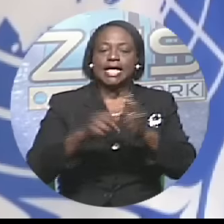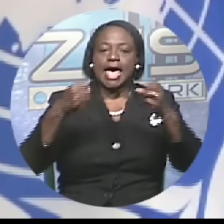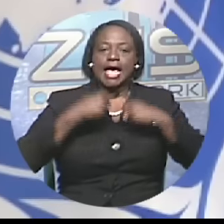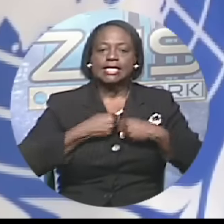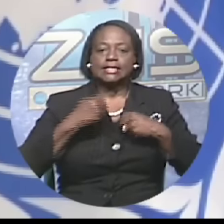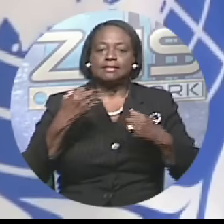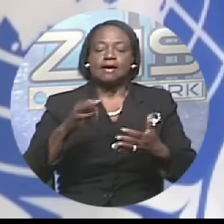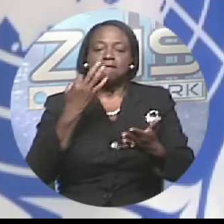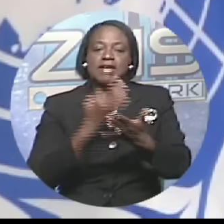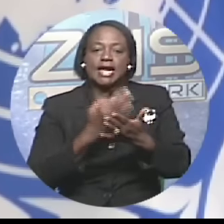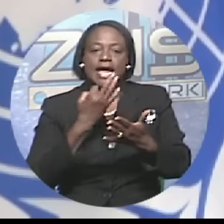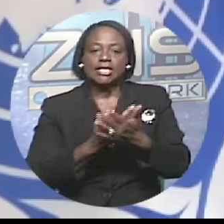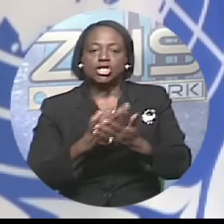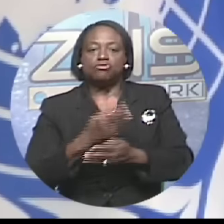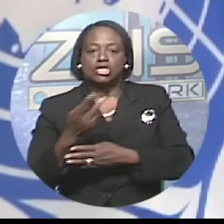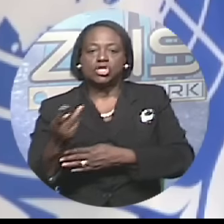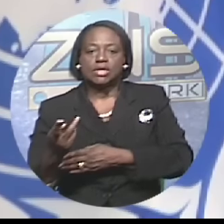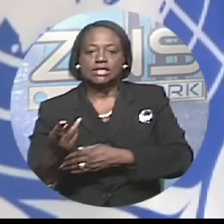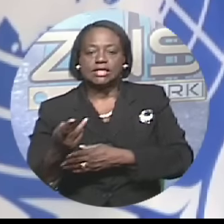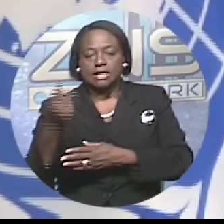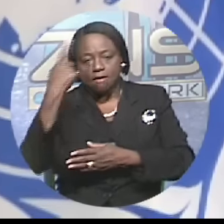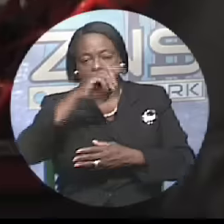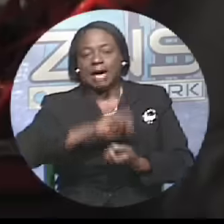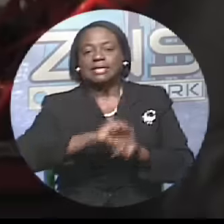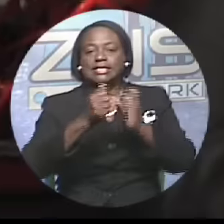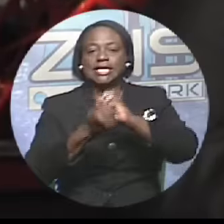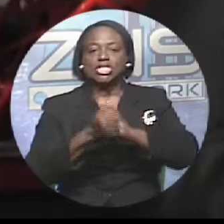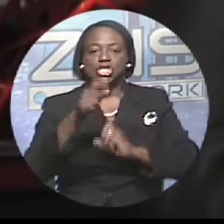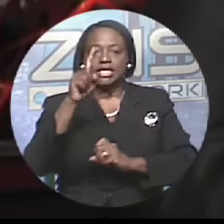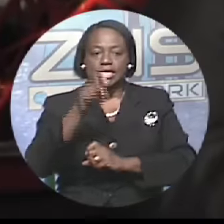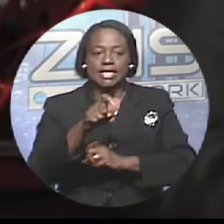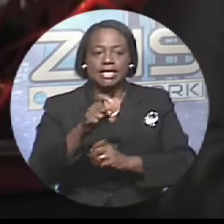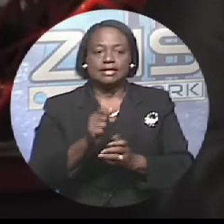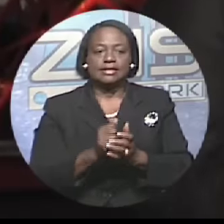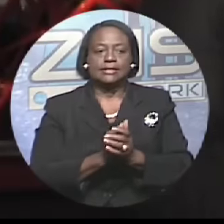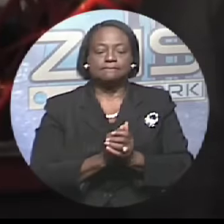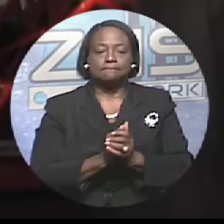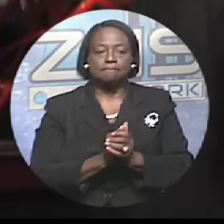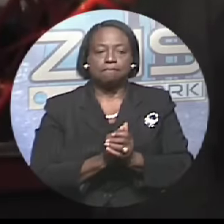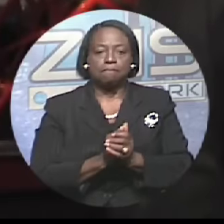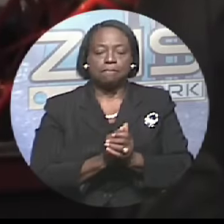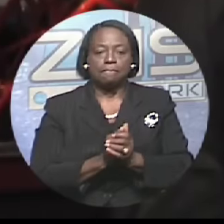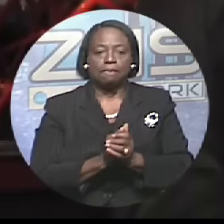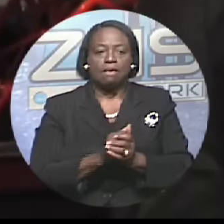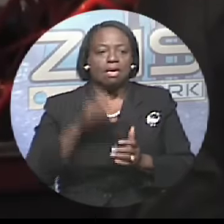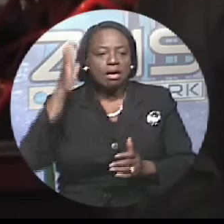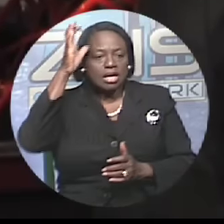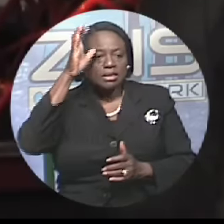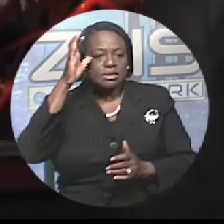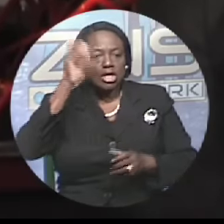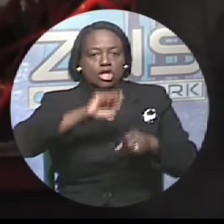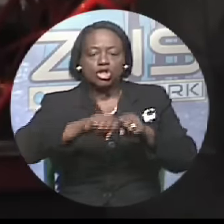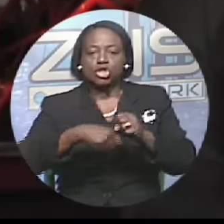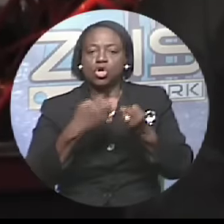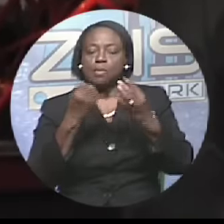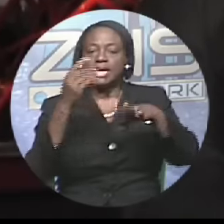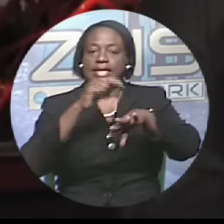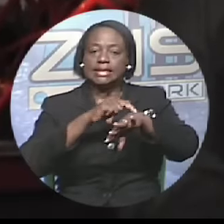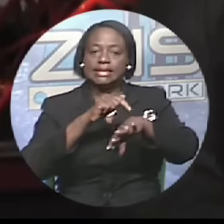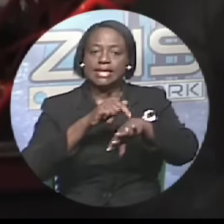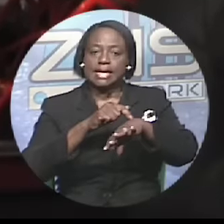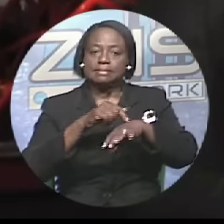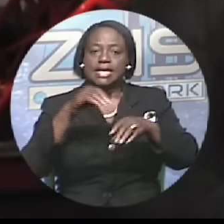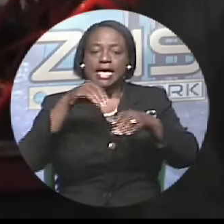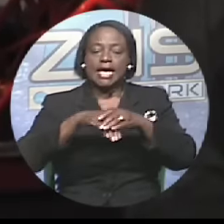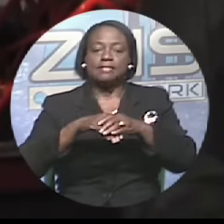resources for our adaptation needs. The concern is so many times at these United Nations-sponsored